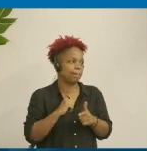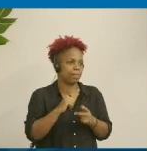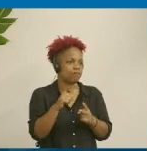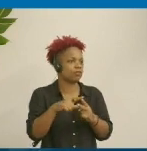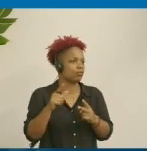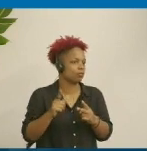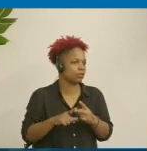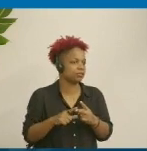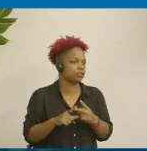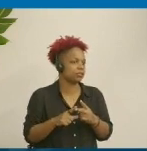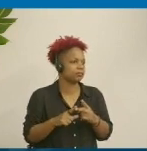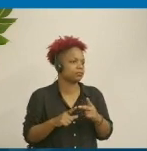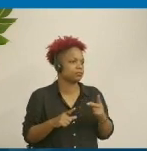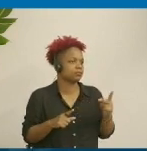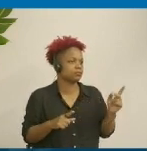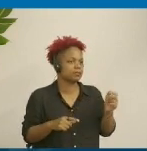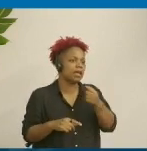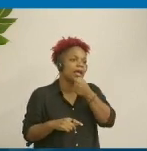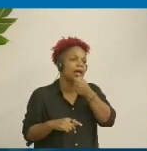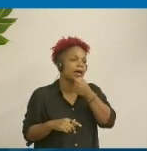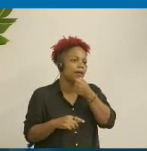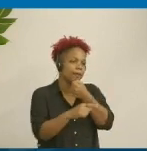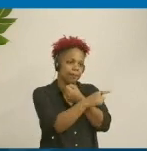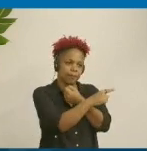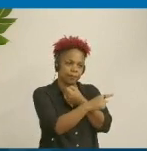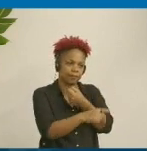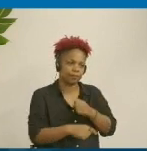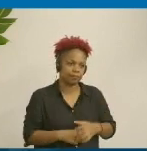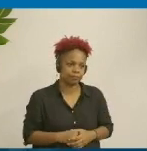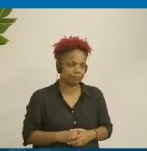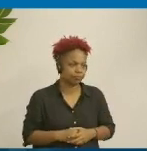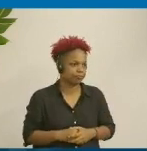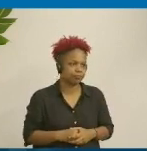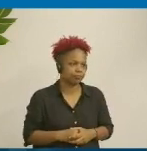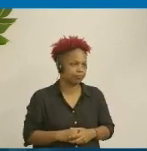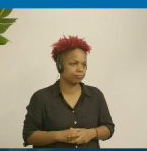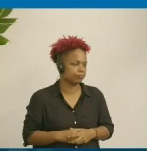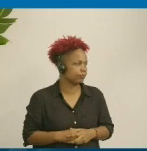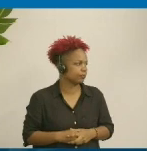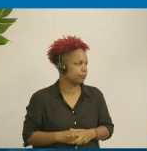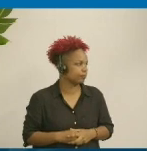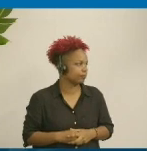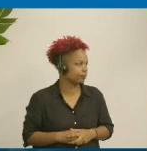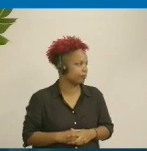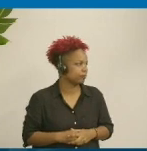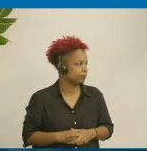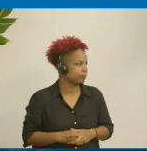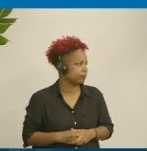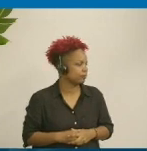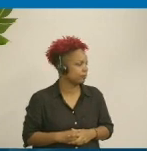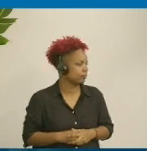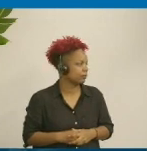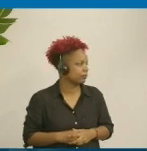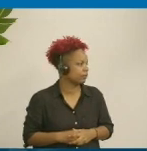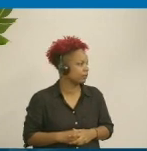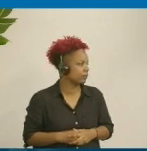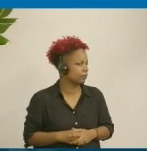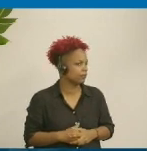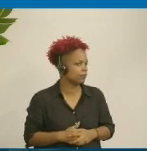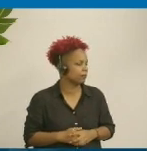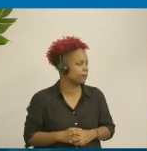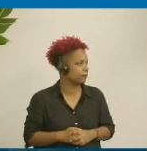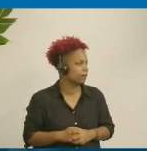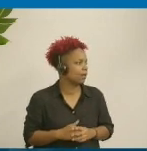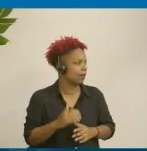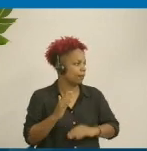also a lack of education for the medical professionals on empathy. And I think that's one